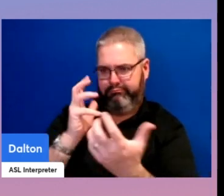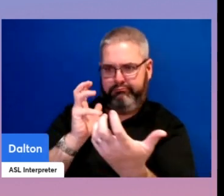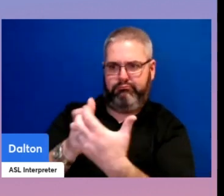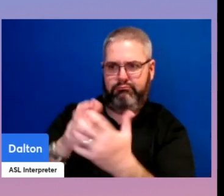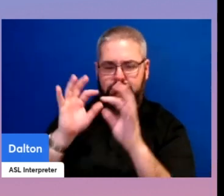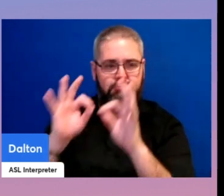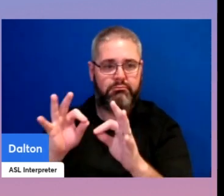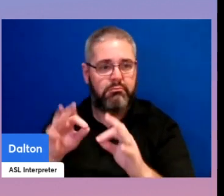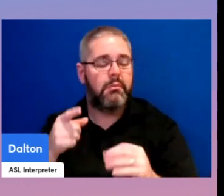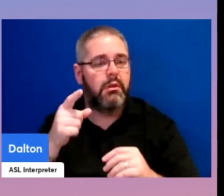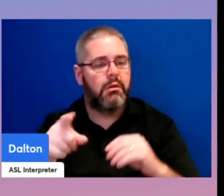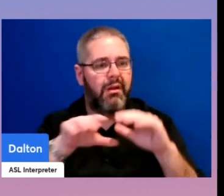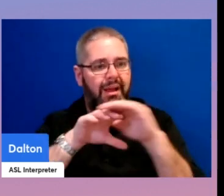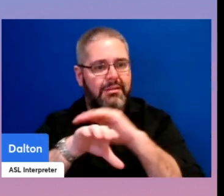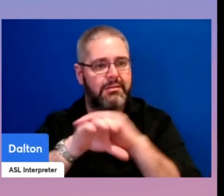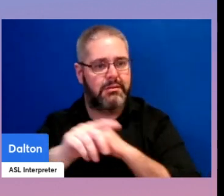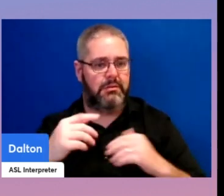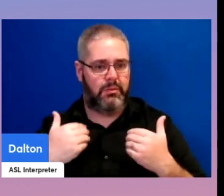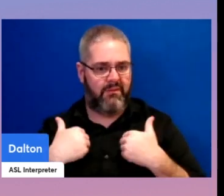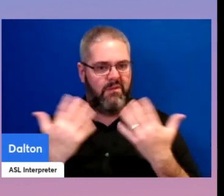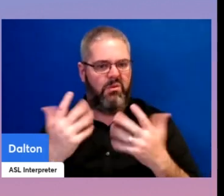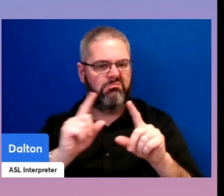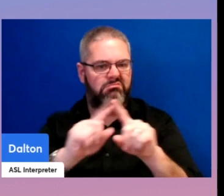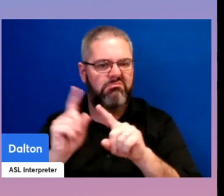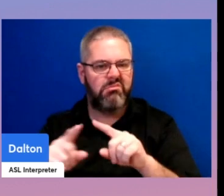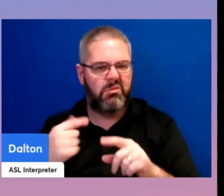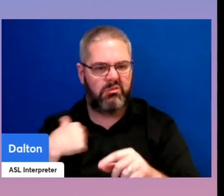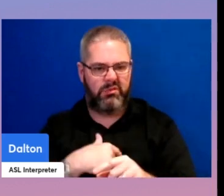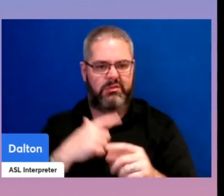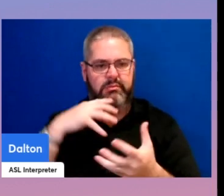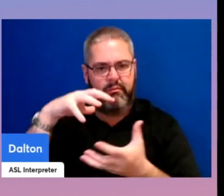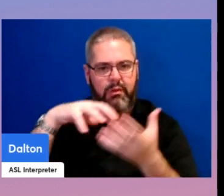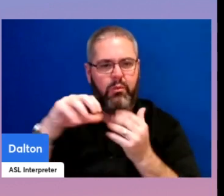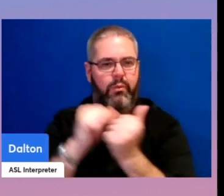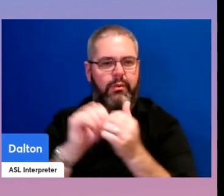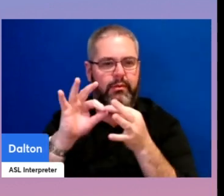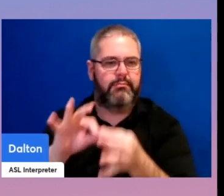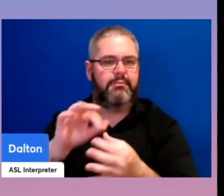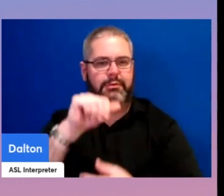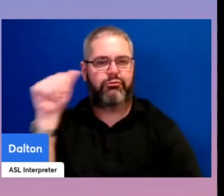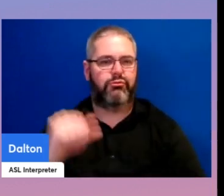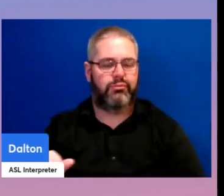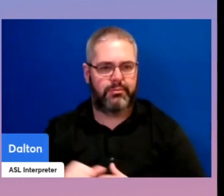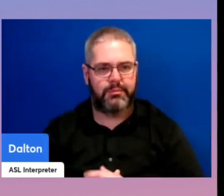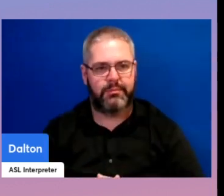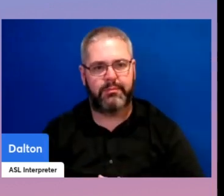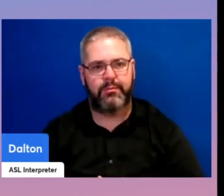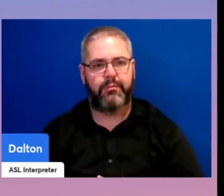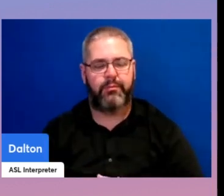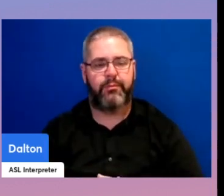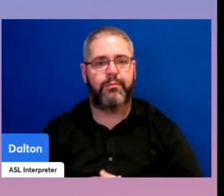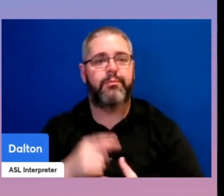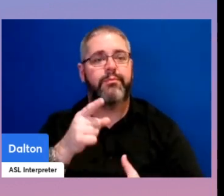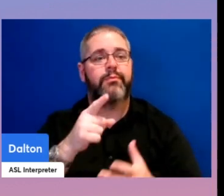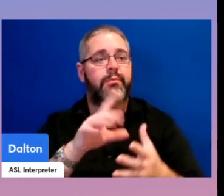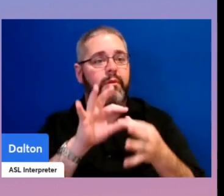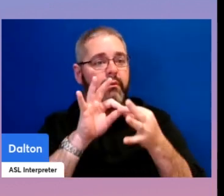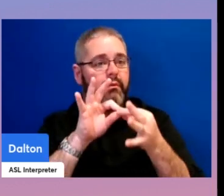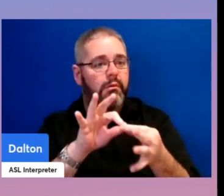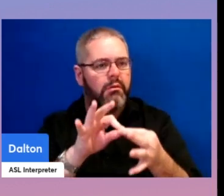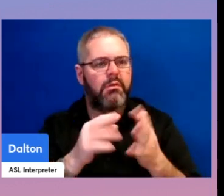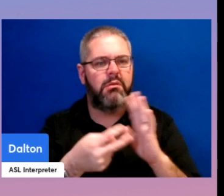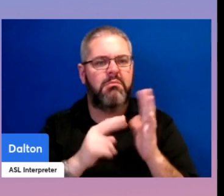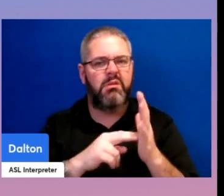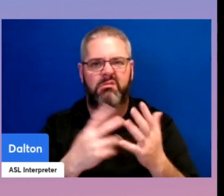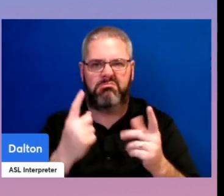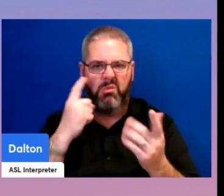access keys, service accounts, or principal in Azure. In terms of associations, there is not a lot of difference in